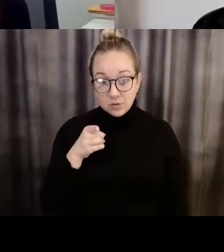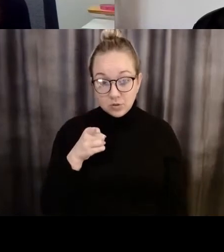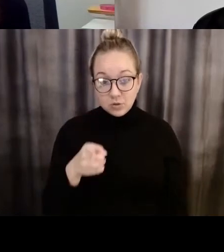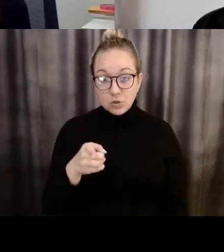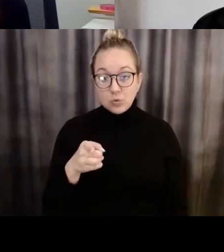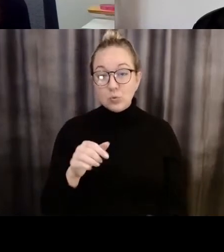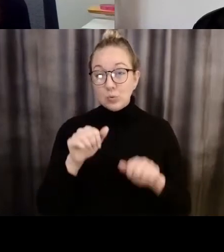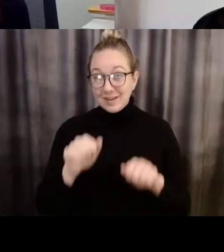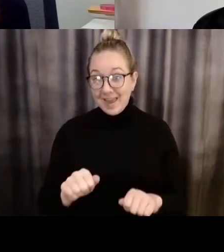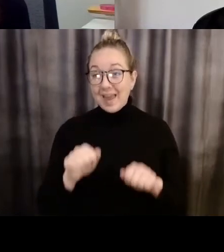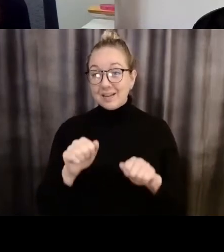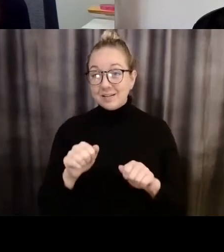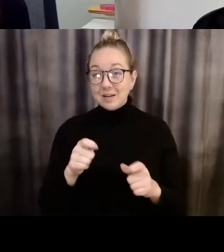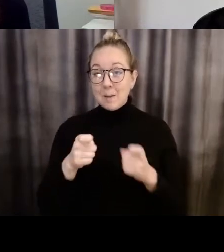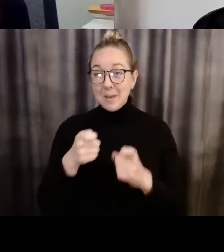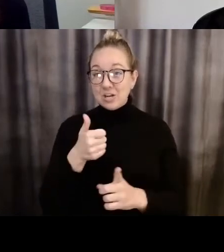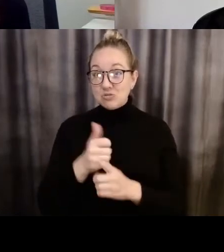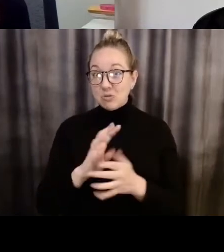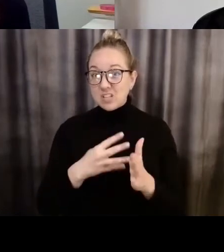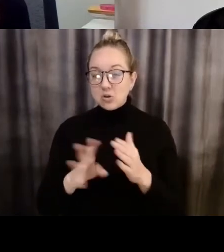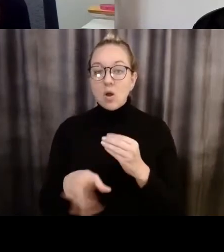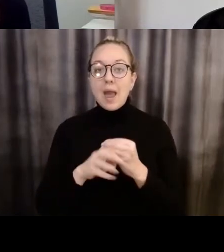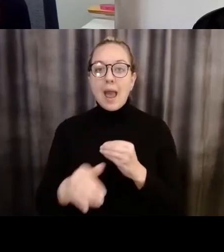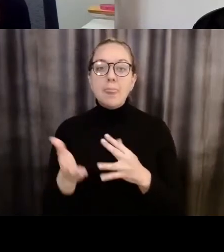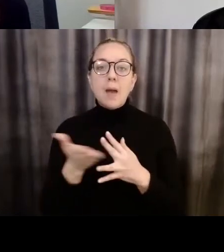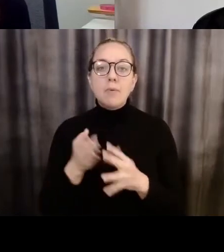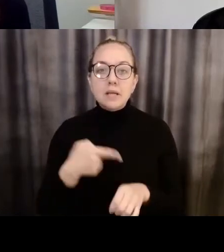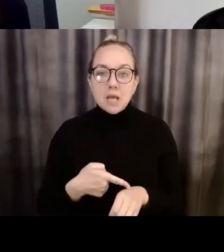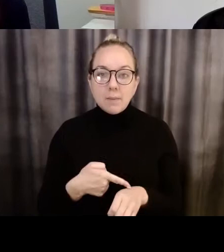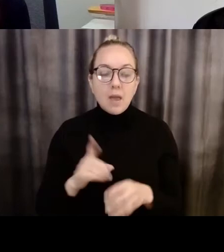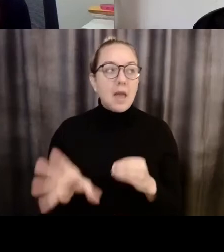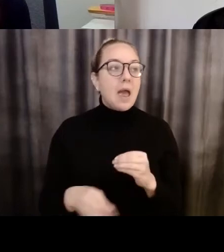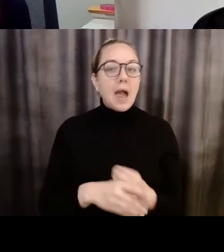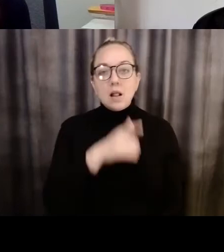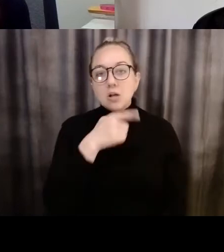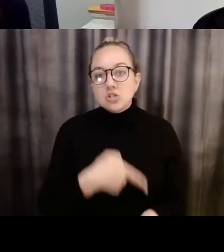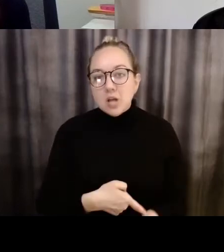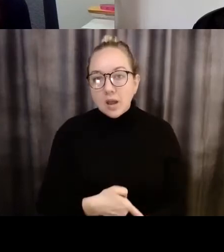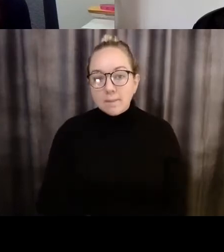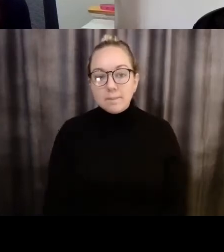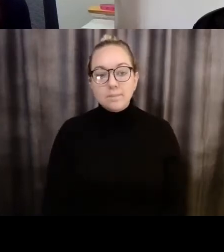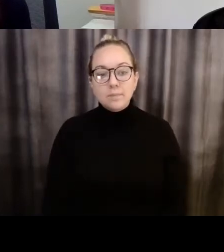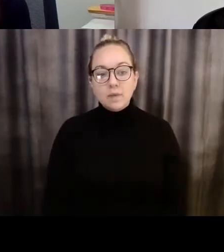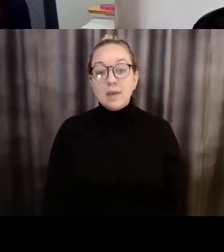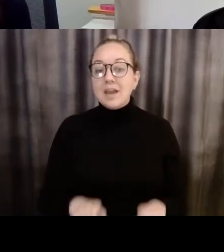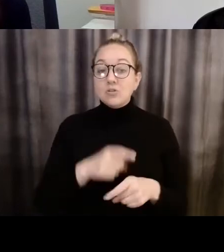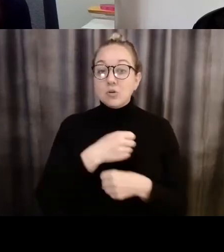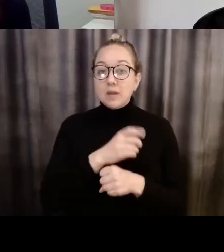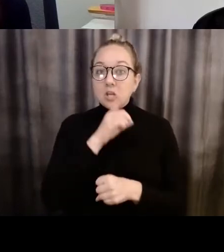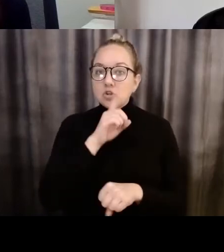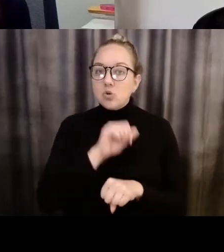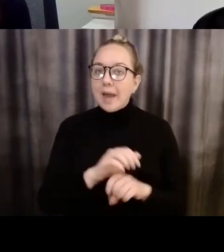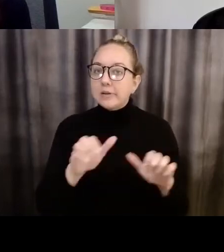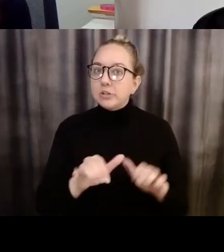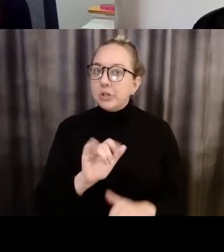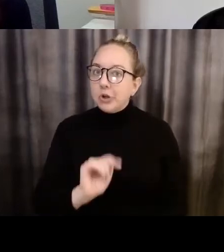that time, like break times, putting in lunch times, and honoring those, because setting those boundaries